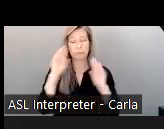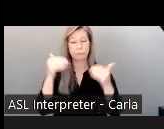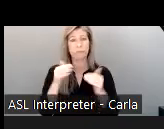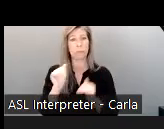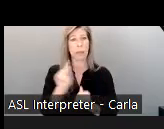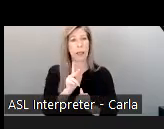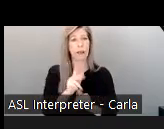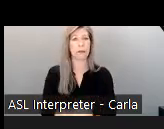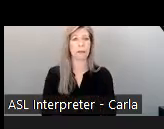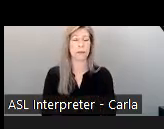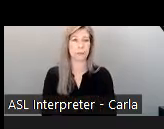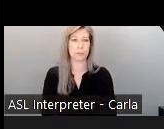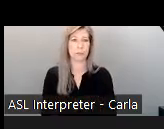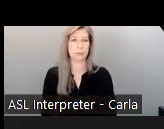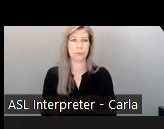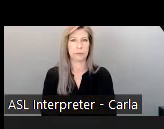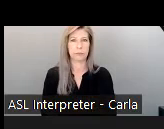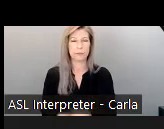Let me know if you can't hear.